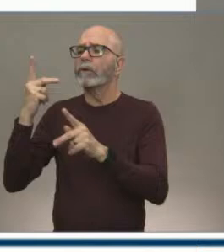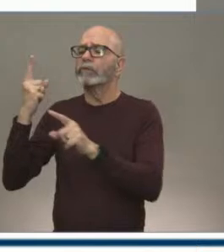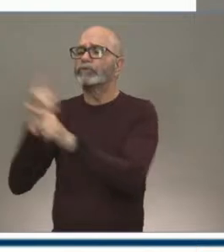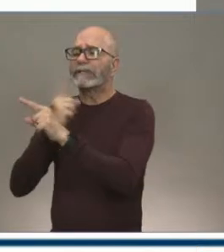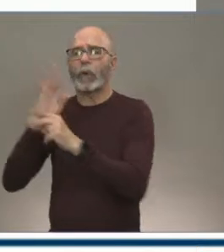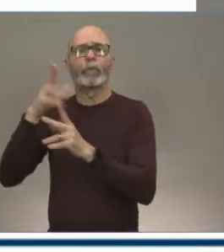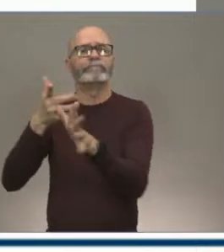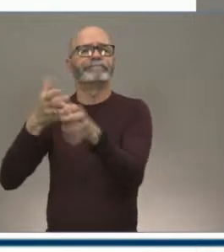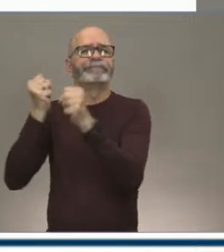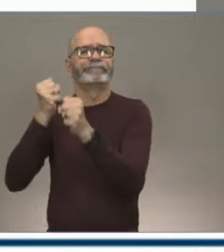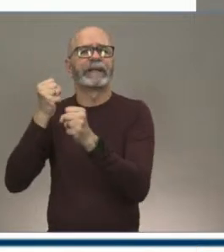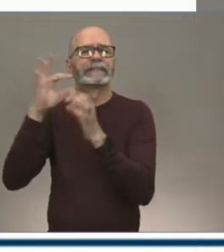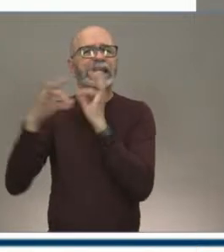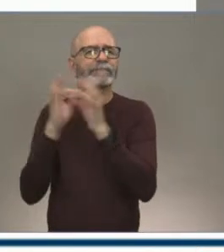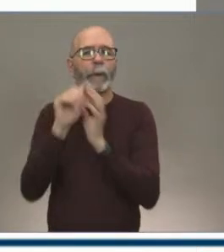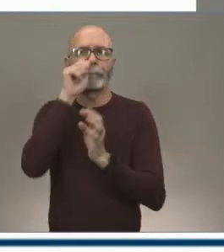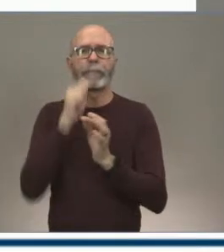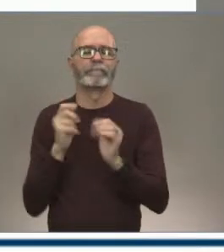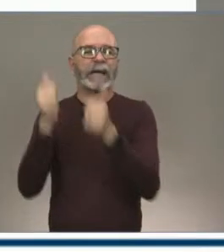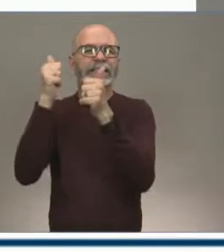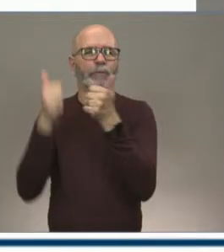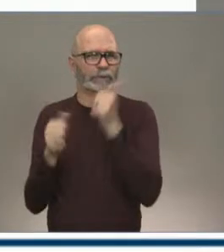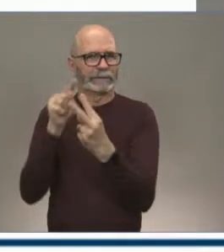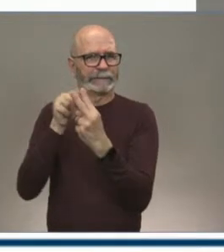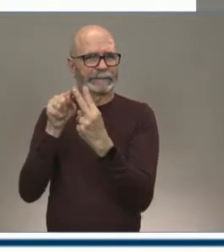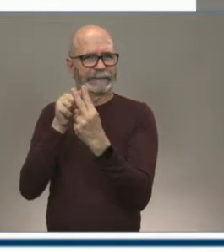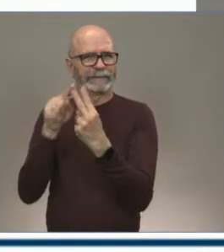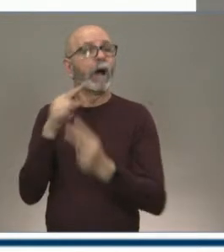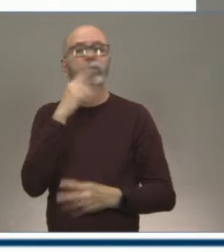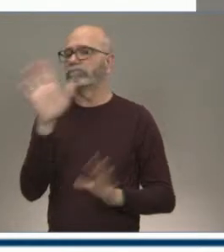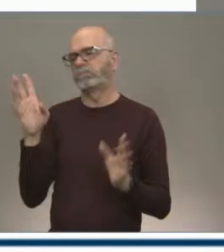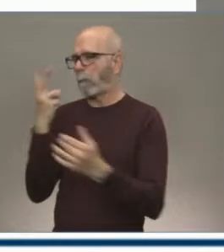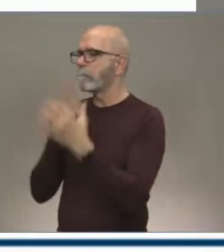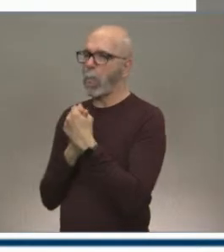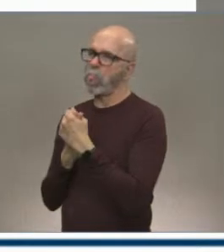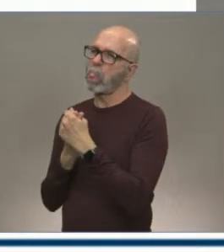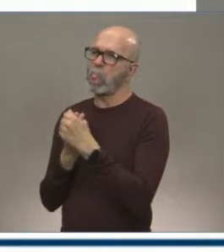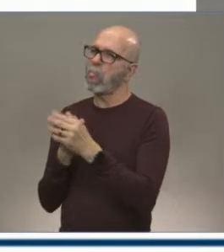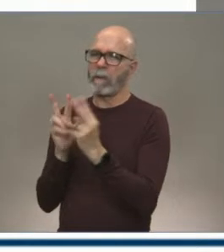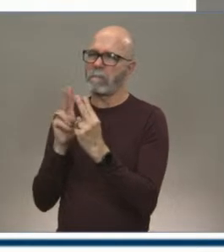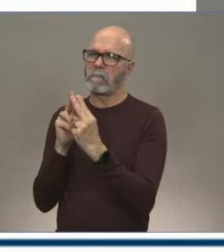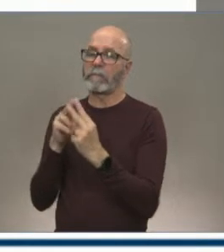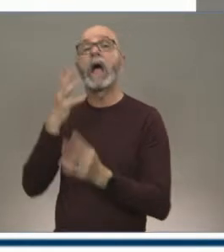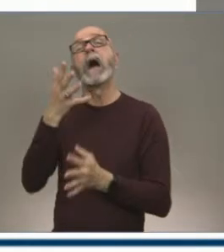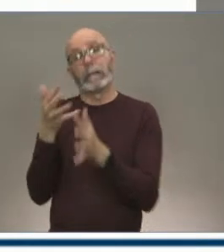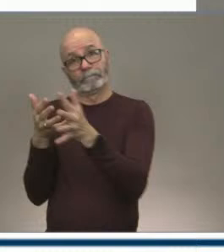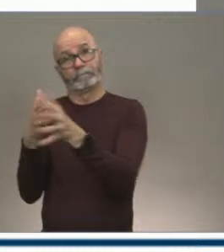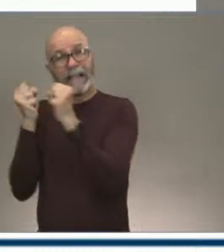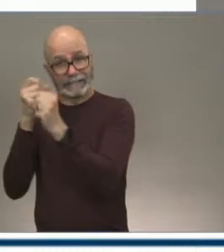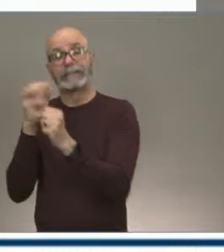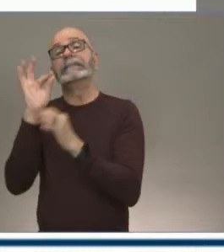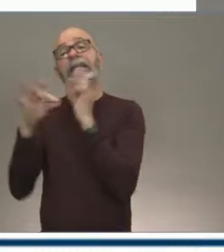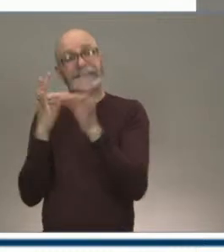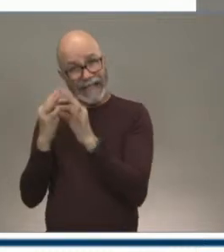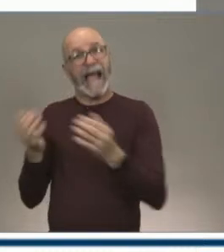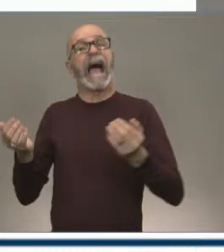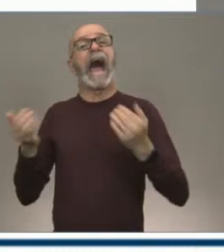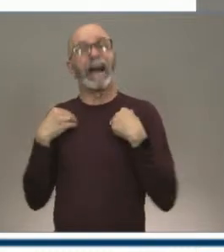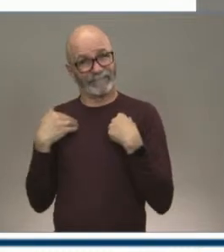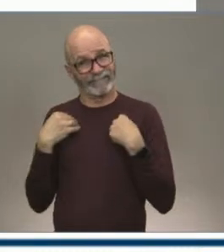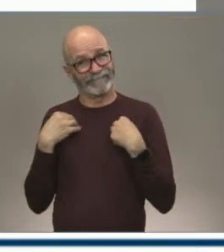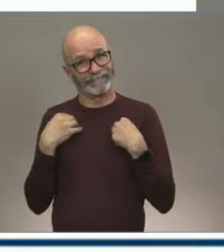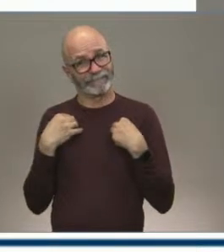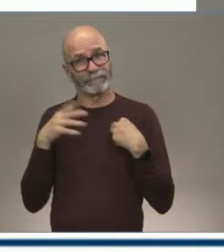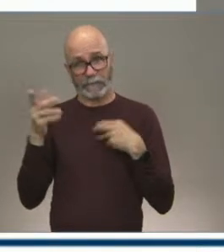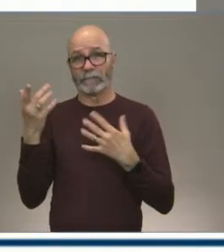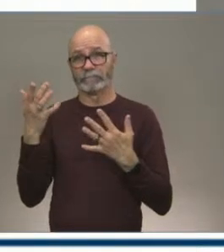a combination of rapid tests and because they give a rapid result, an immediate result on the ferry, which is important. But